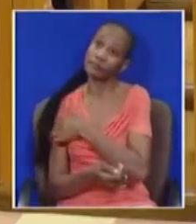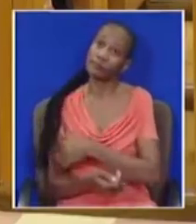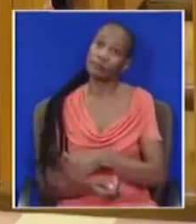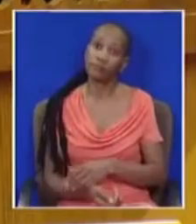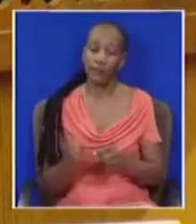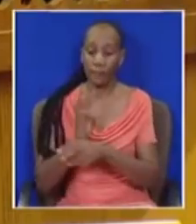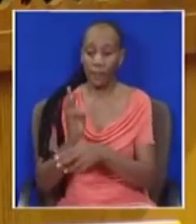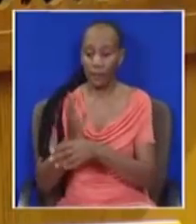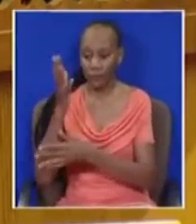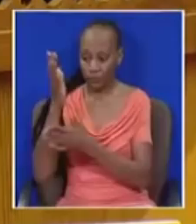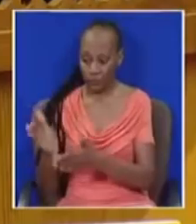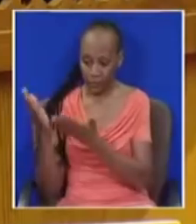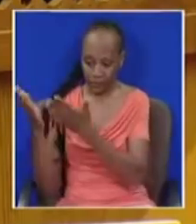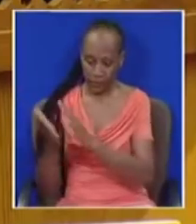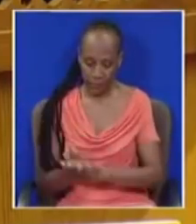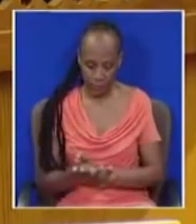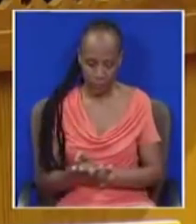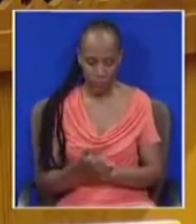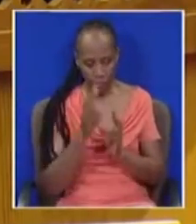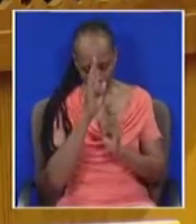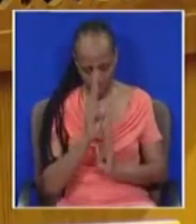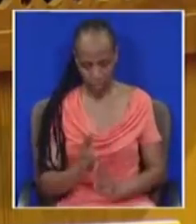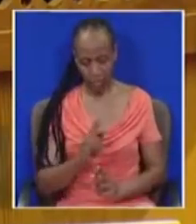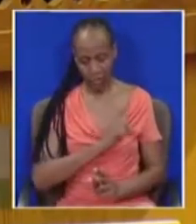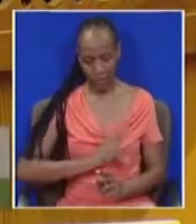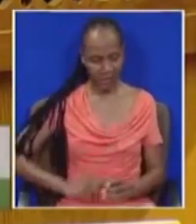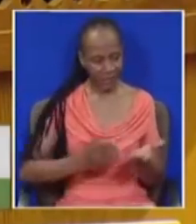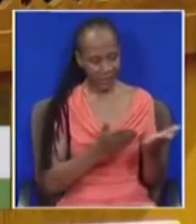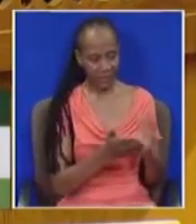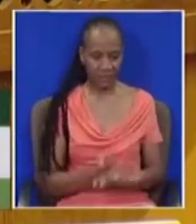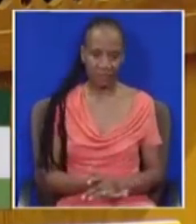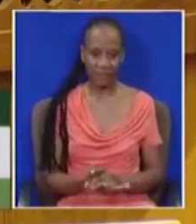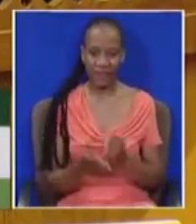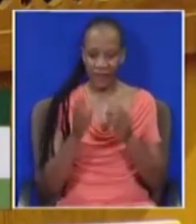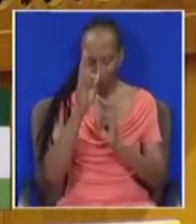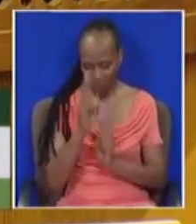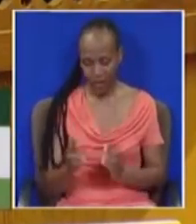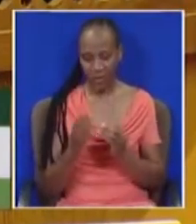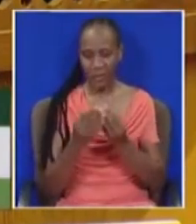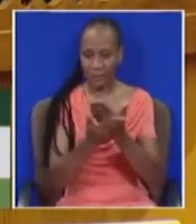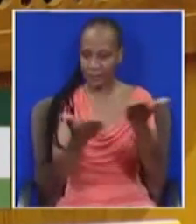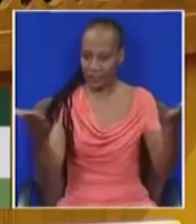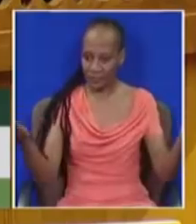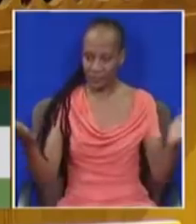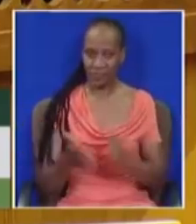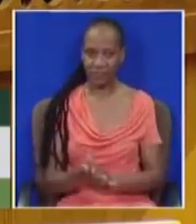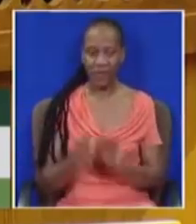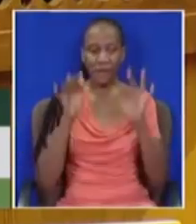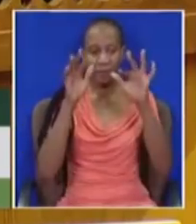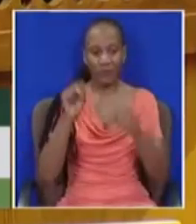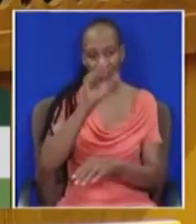Madam Speaker, Honorable President, honorable members of this House, fellow